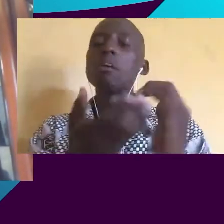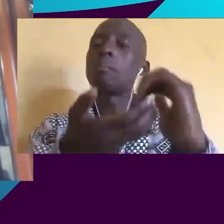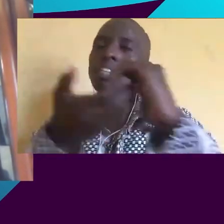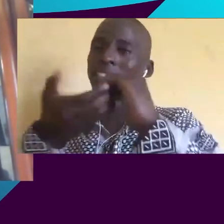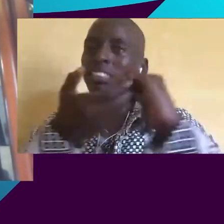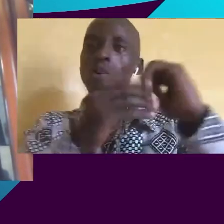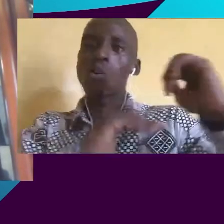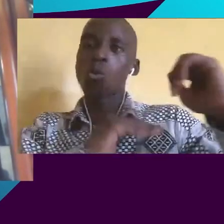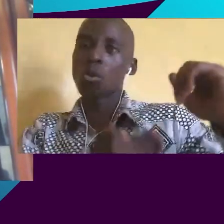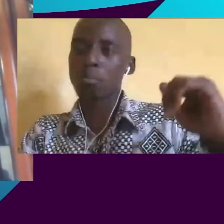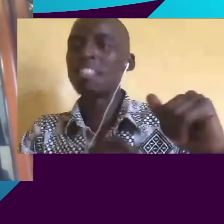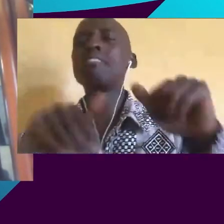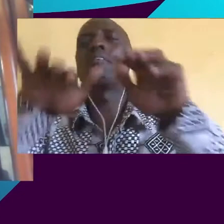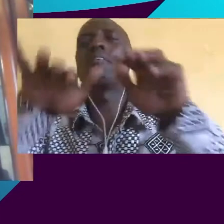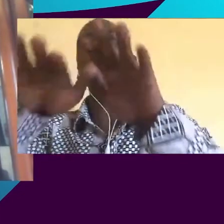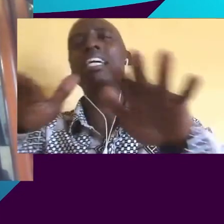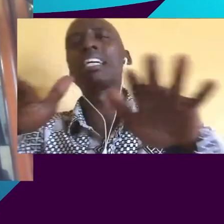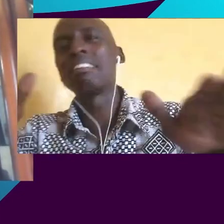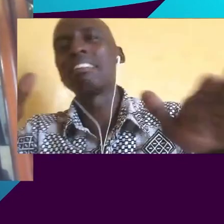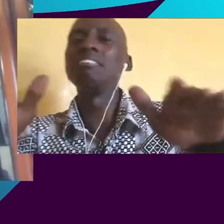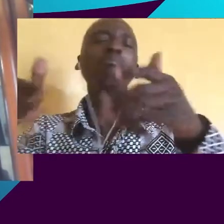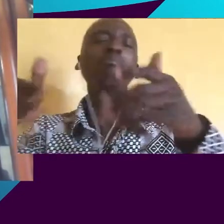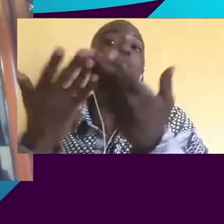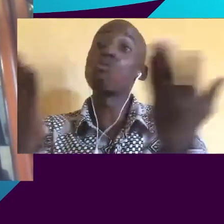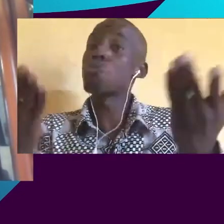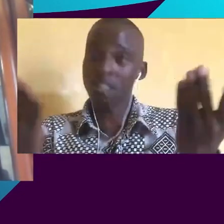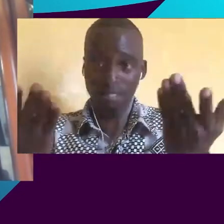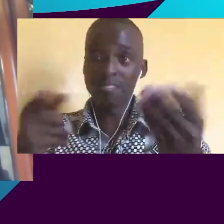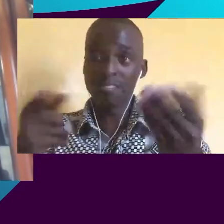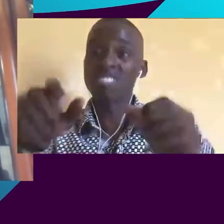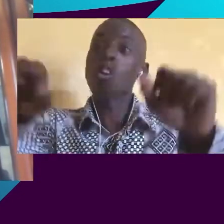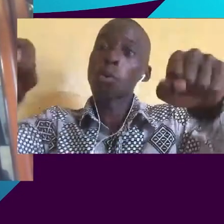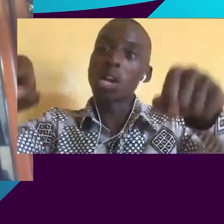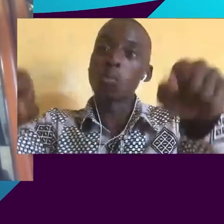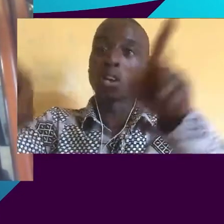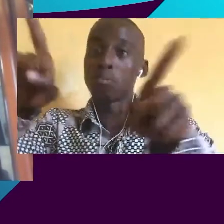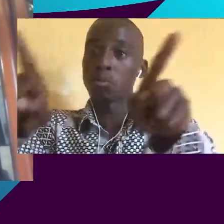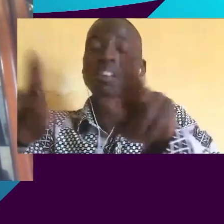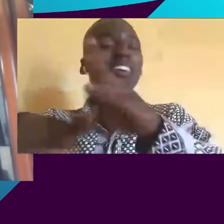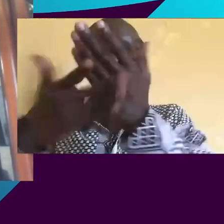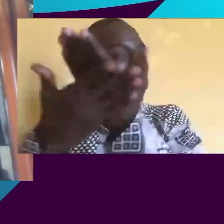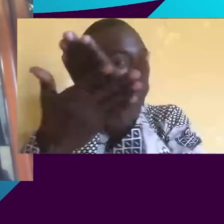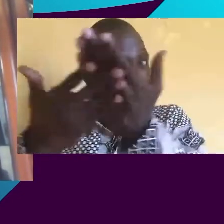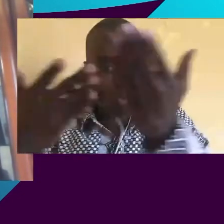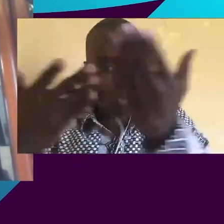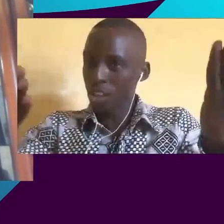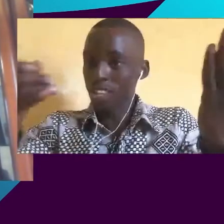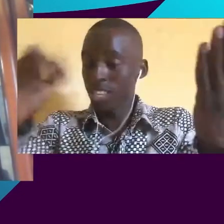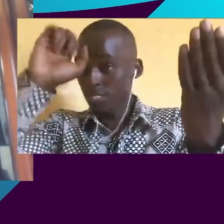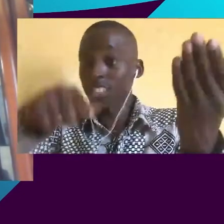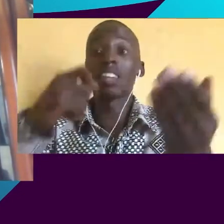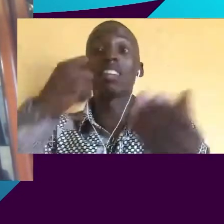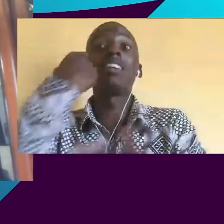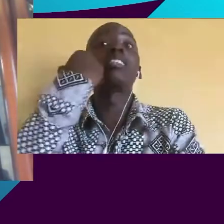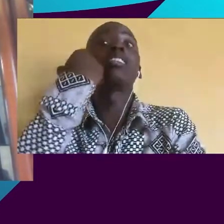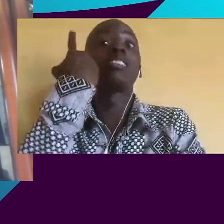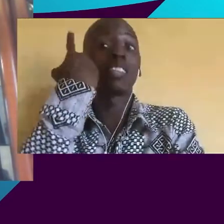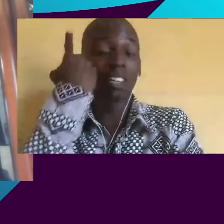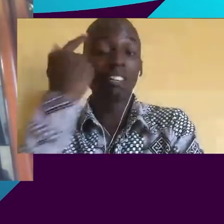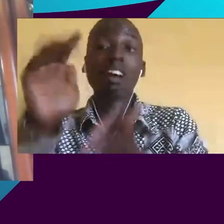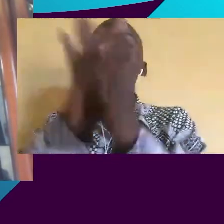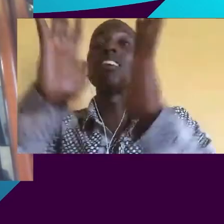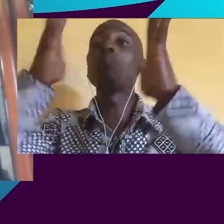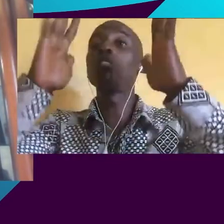markets, being whatever, being these border border guys, everybody, if they could really understand and appreciate the way they want to